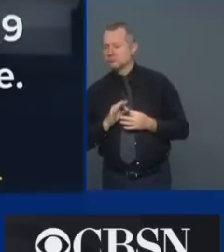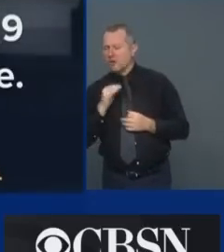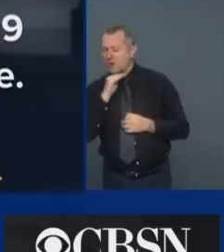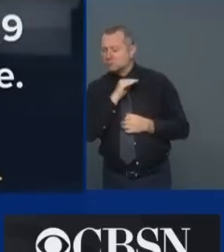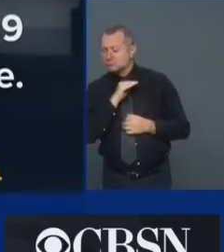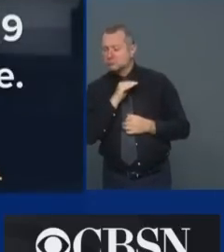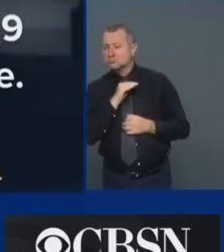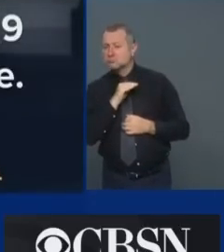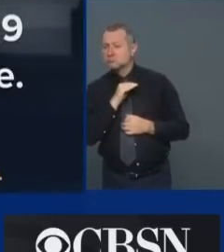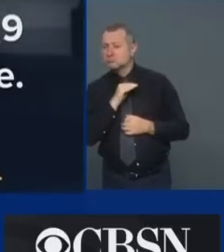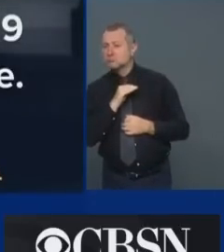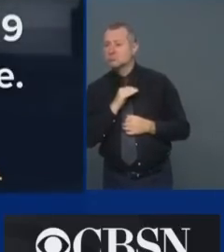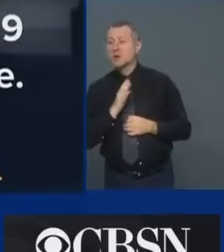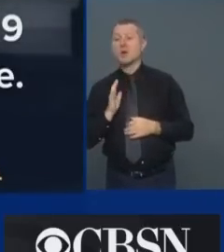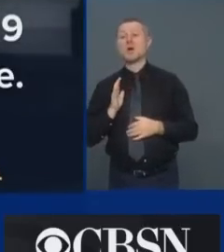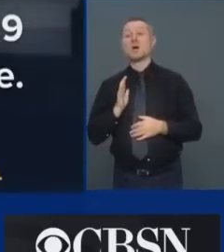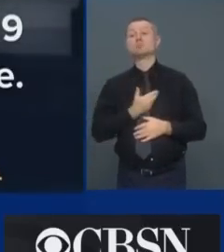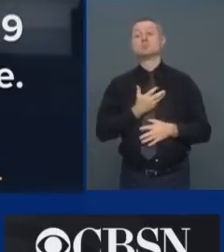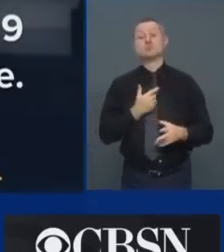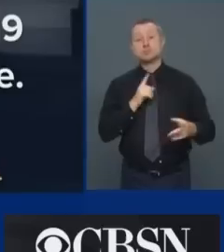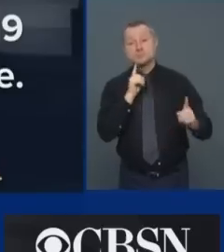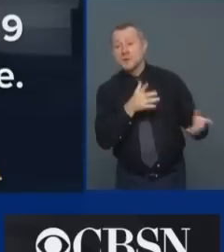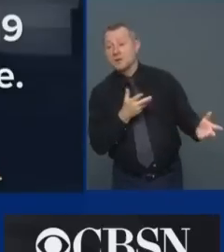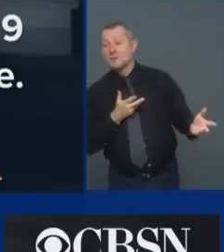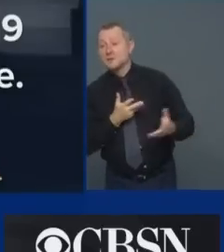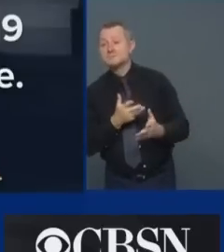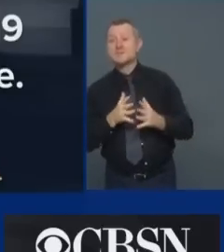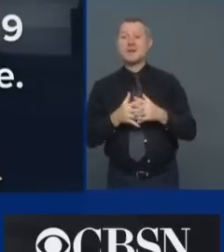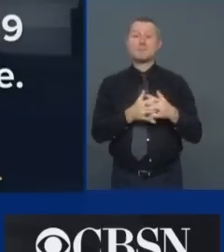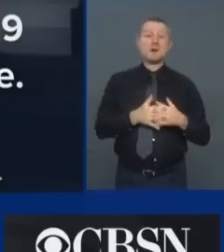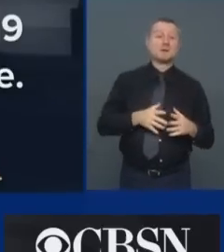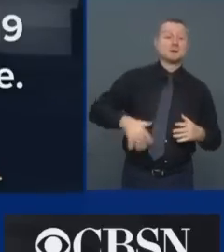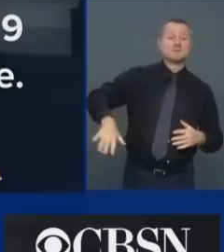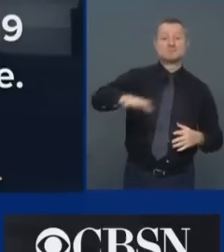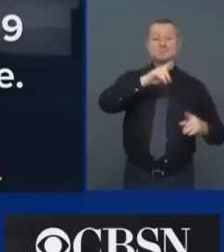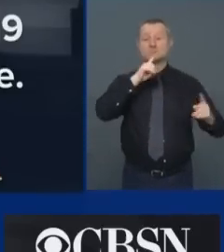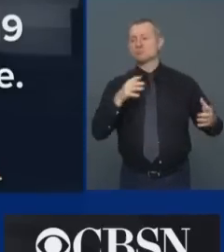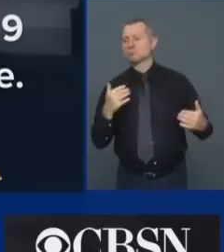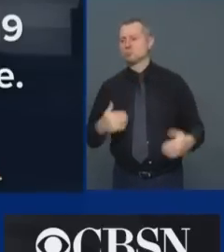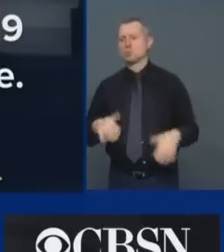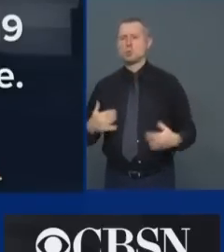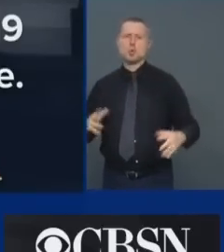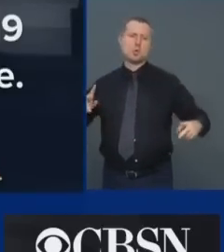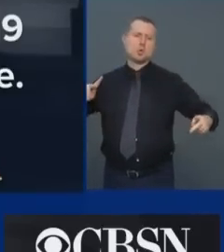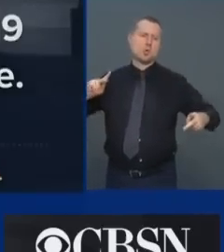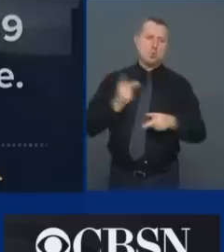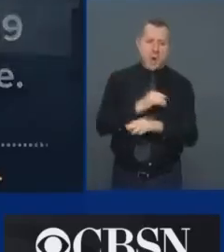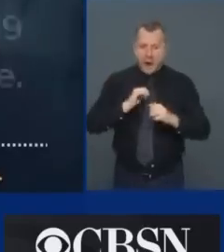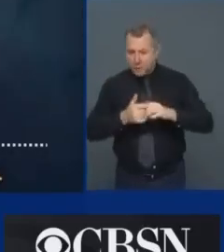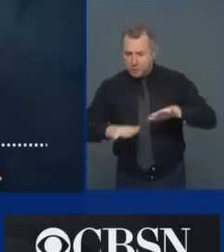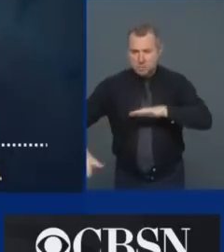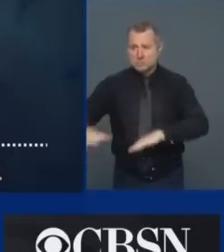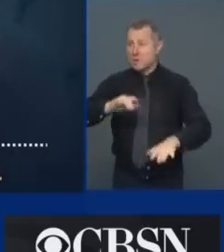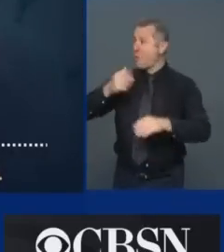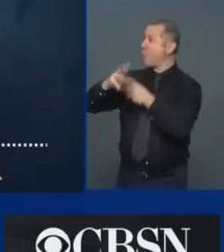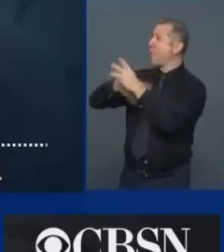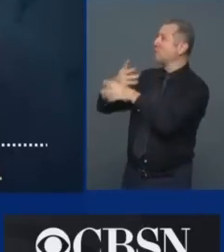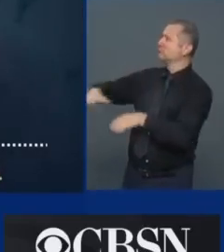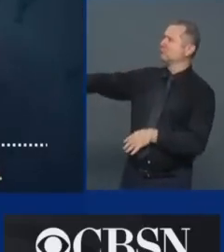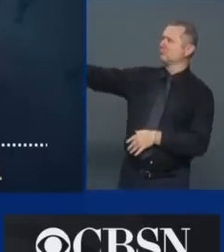Our response, this nation's response, is the worst on the globe. How can you say